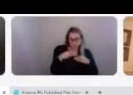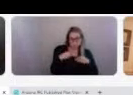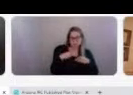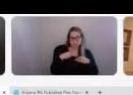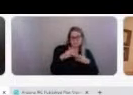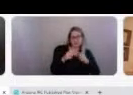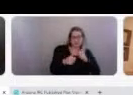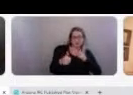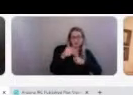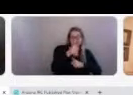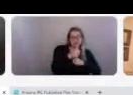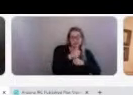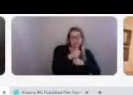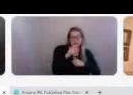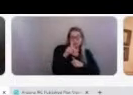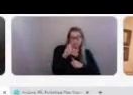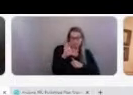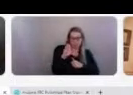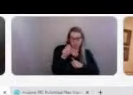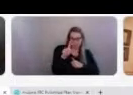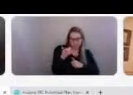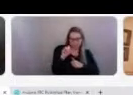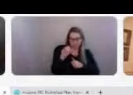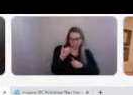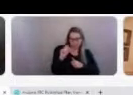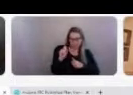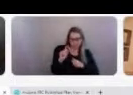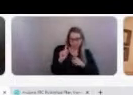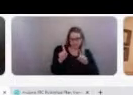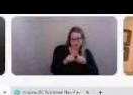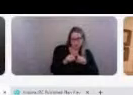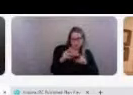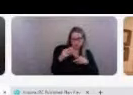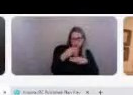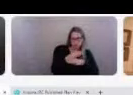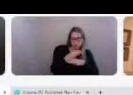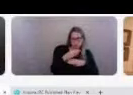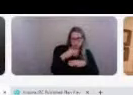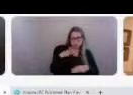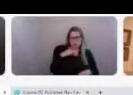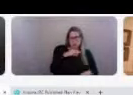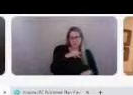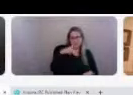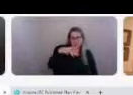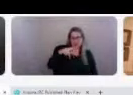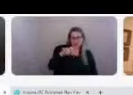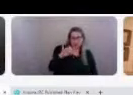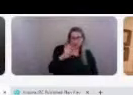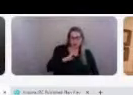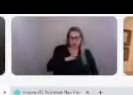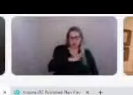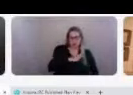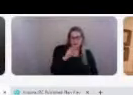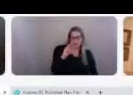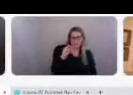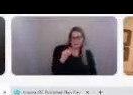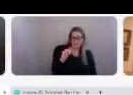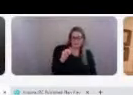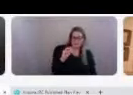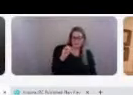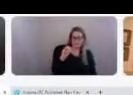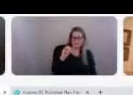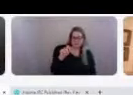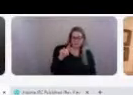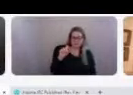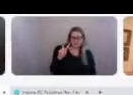at the arizona jumaa coalition i'm also a member of the pto board at mountain view elementary